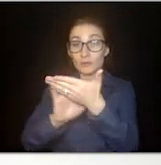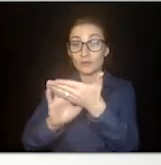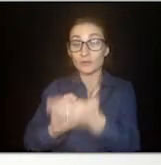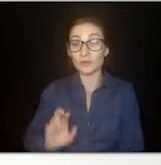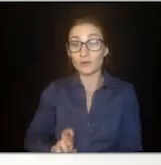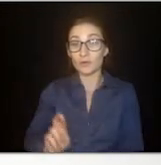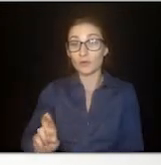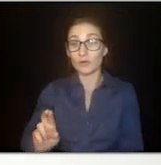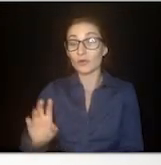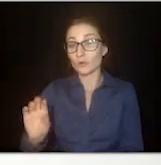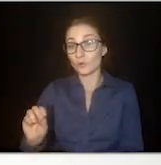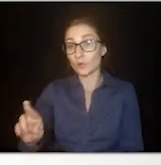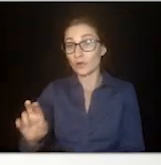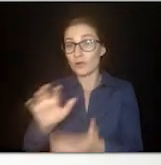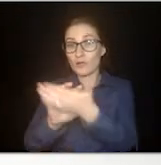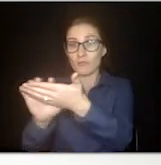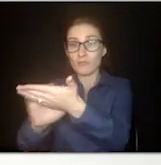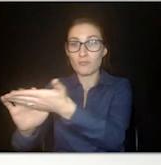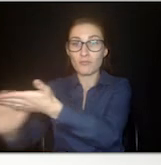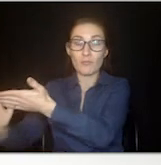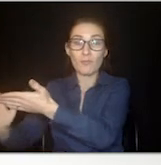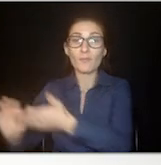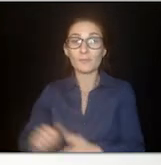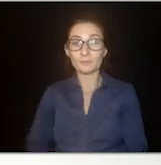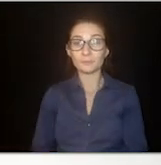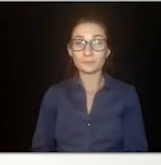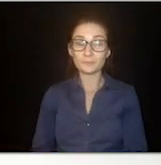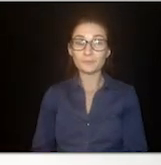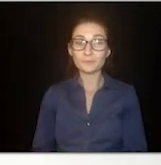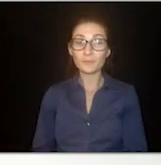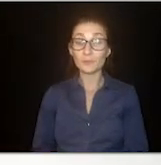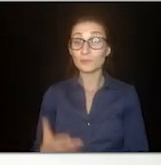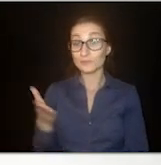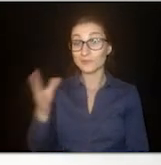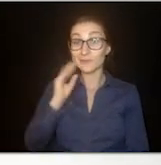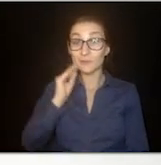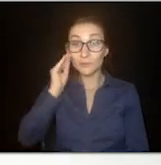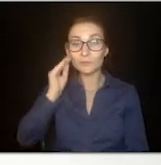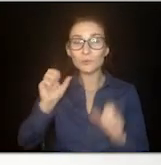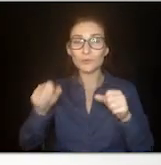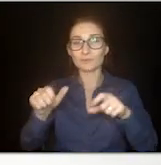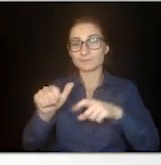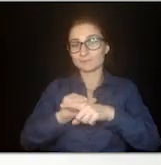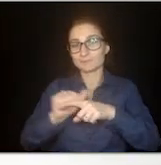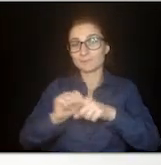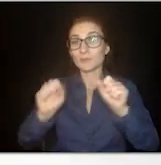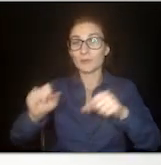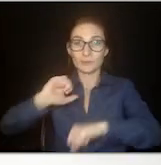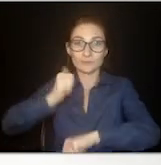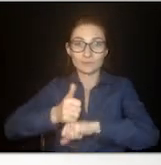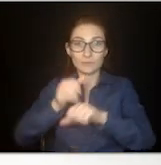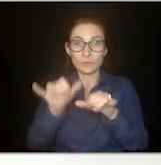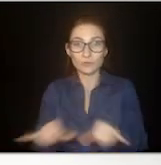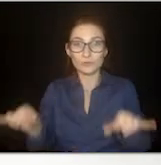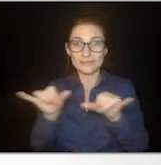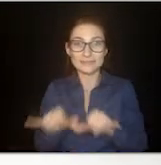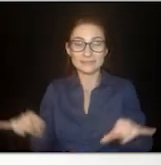So you got to think of it that way. So at home, you can practice an established